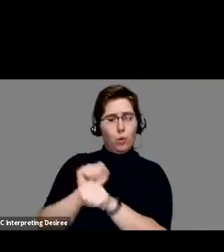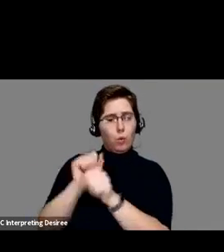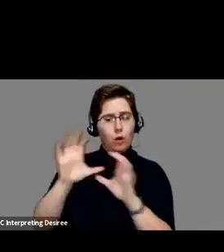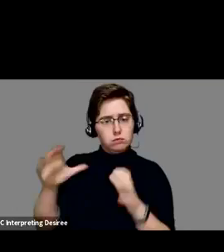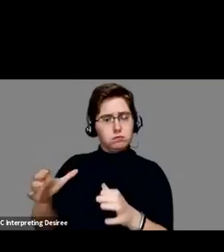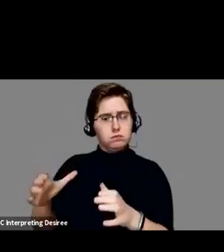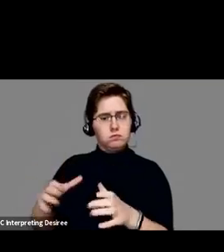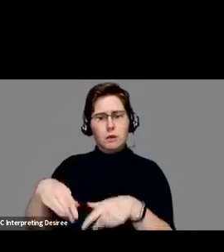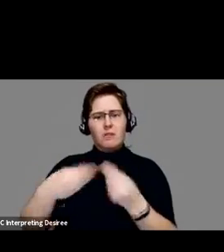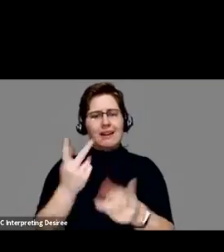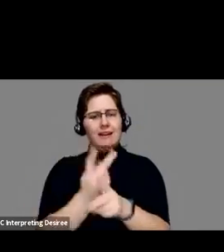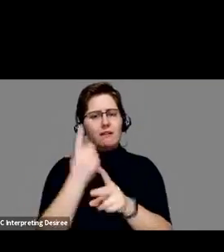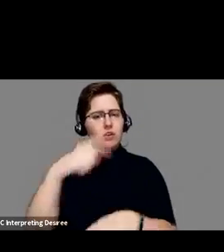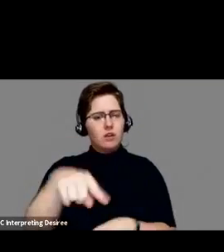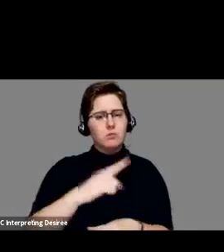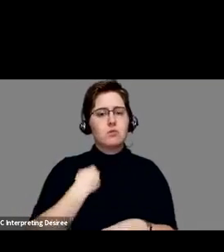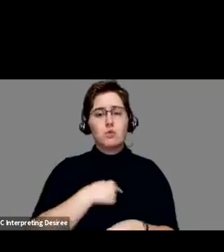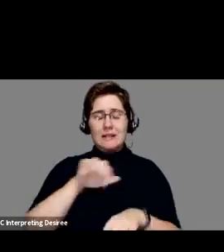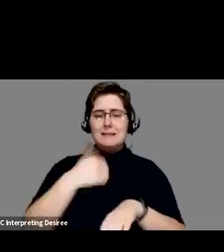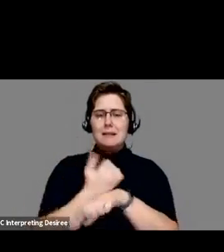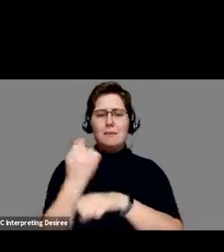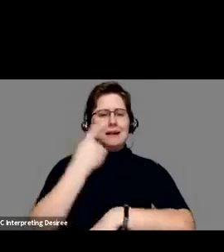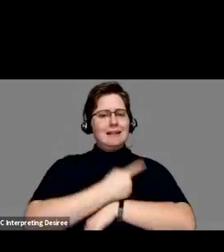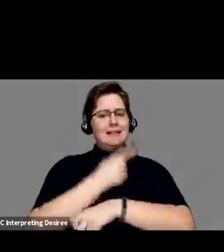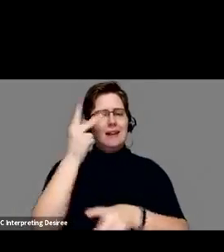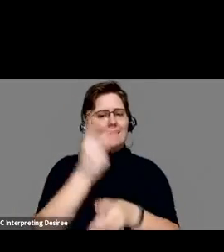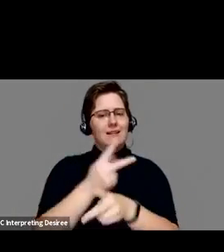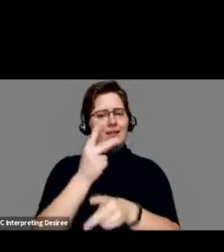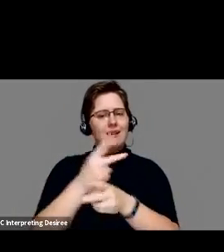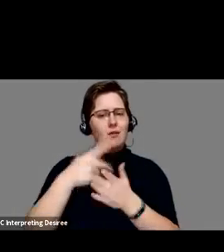provide care. So we've established daycare programs